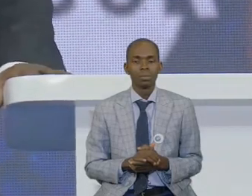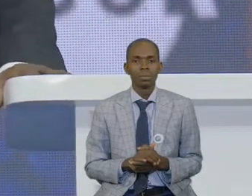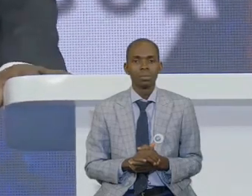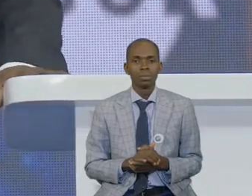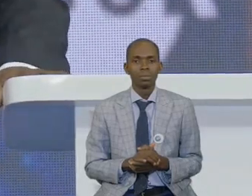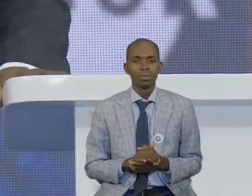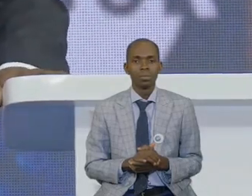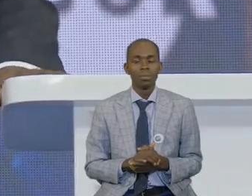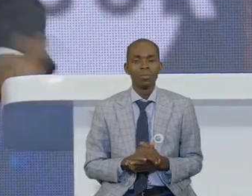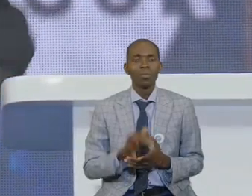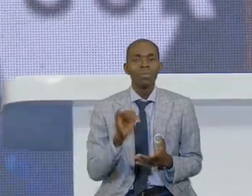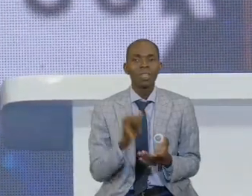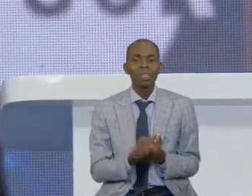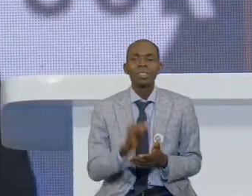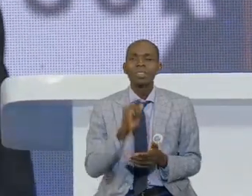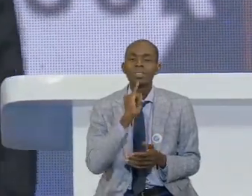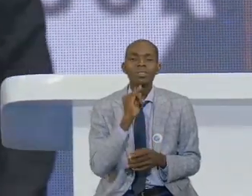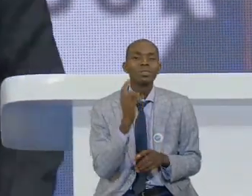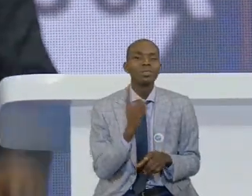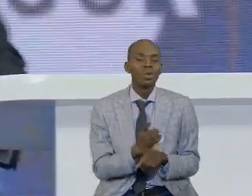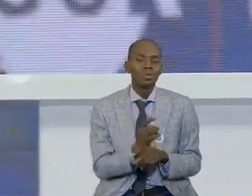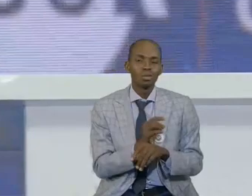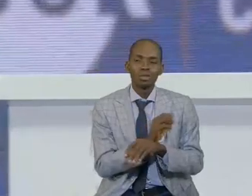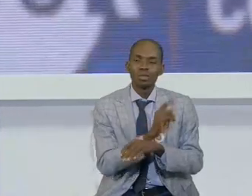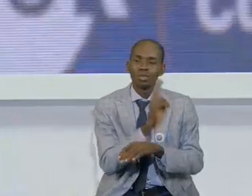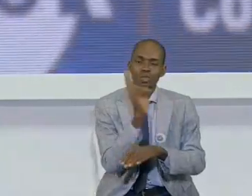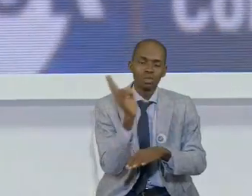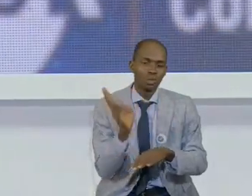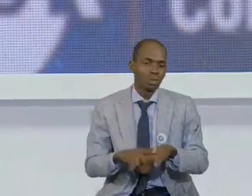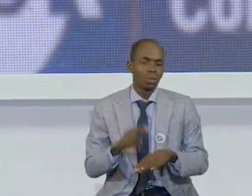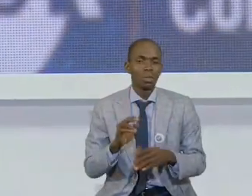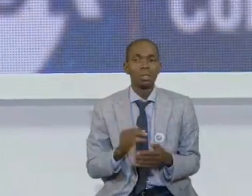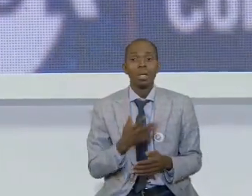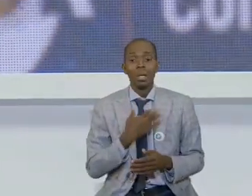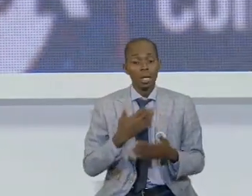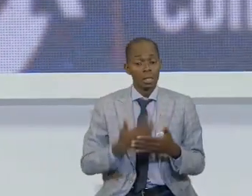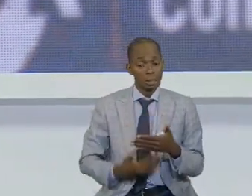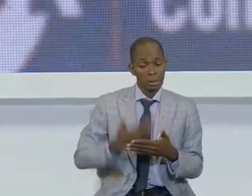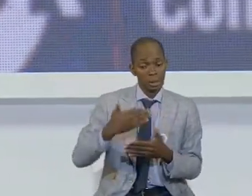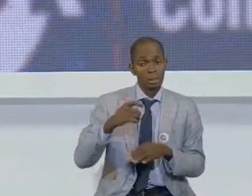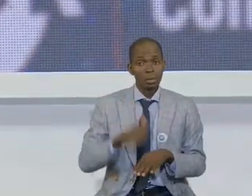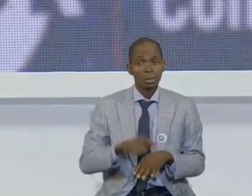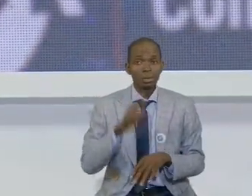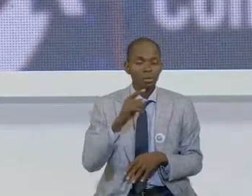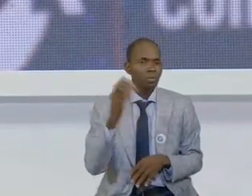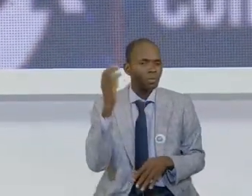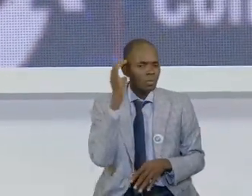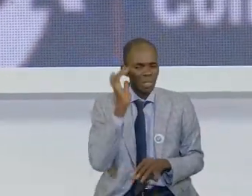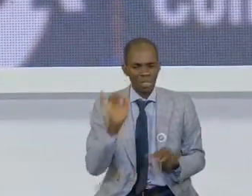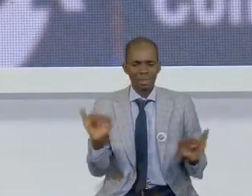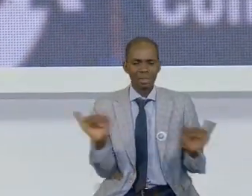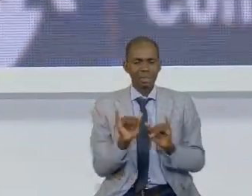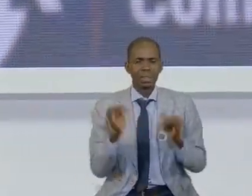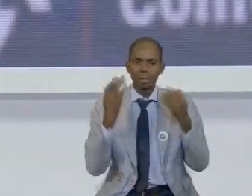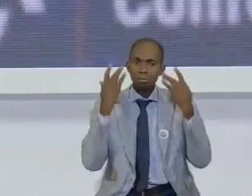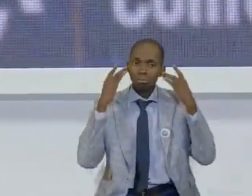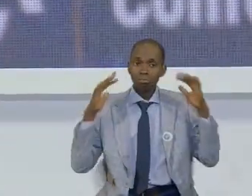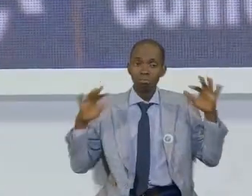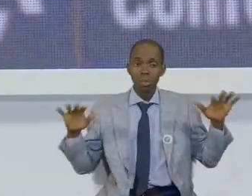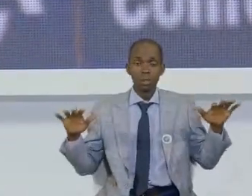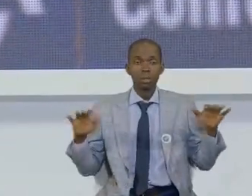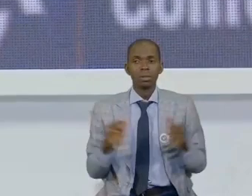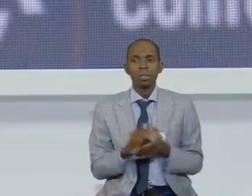That's just habitual. And next time you hear the same sound and the